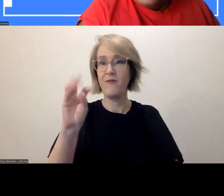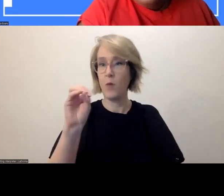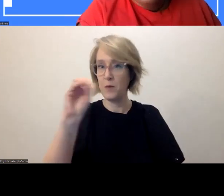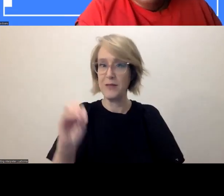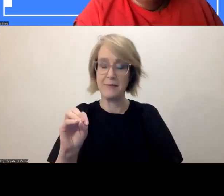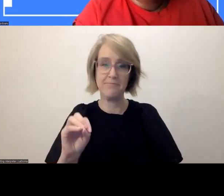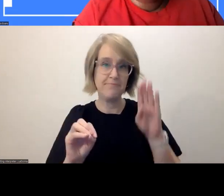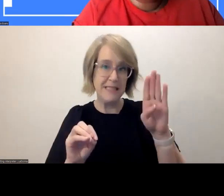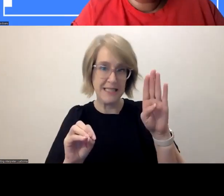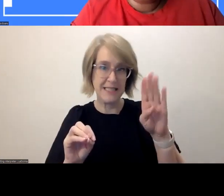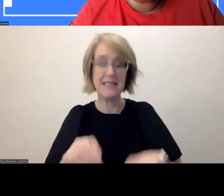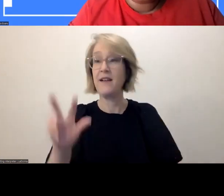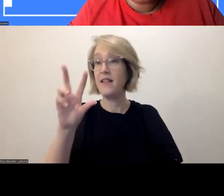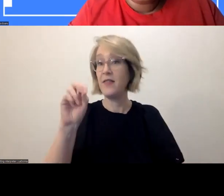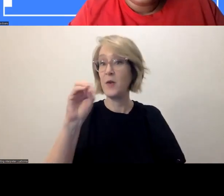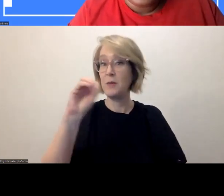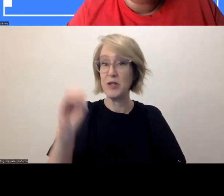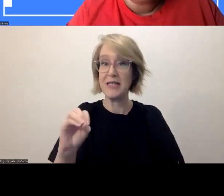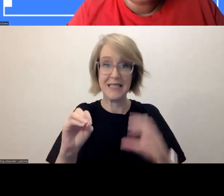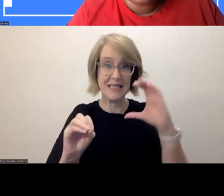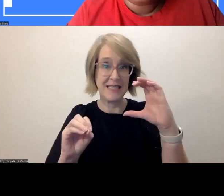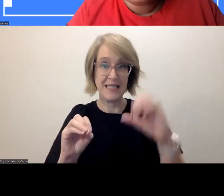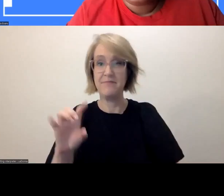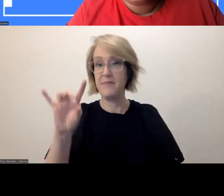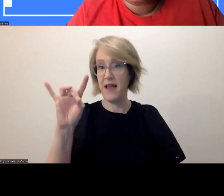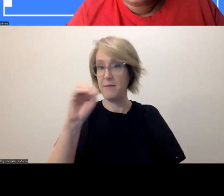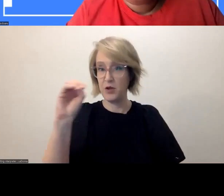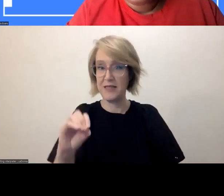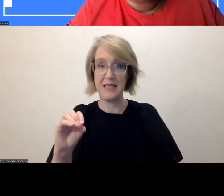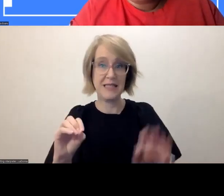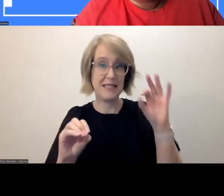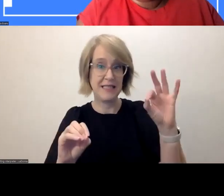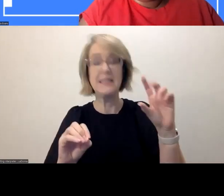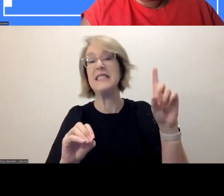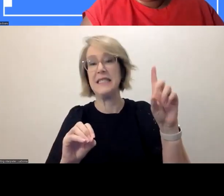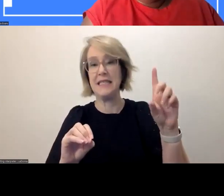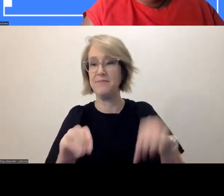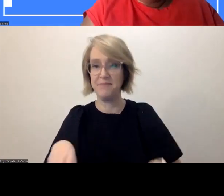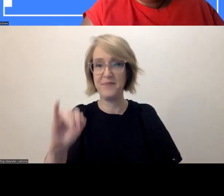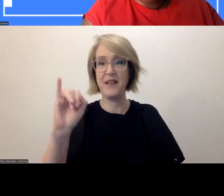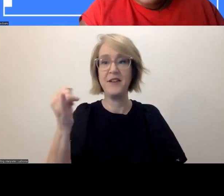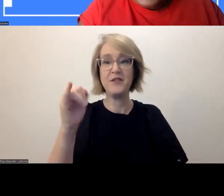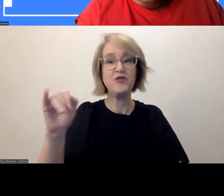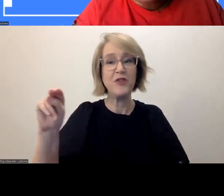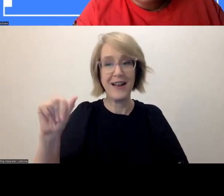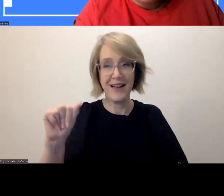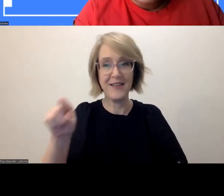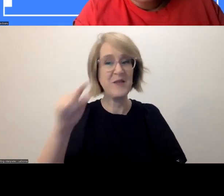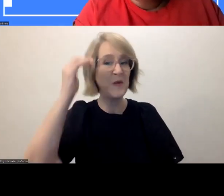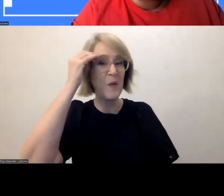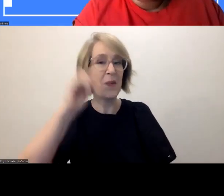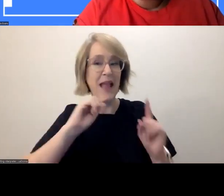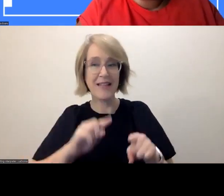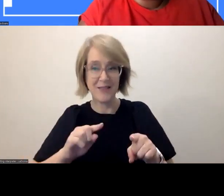saying B, 30% saying C, 8% saying D. Dana, you know the answer.